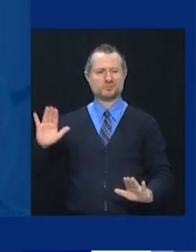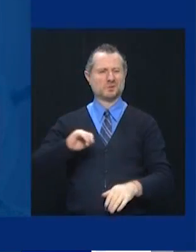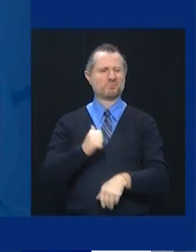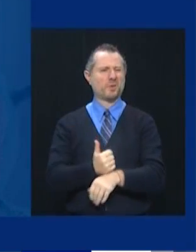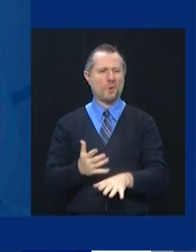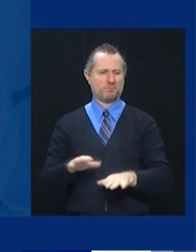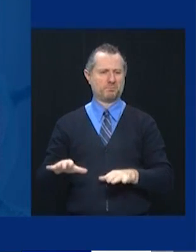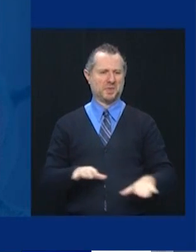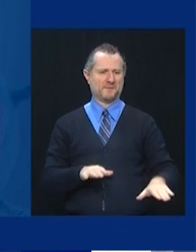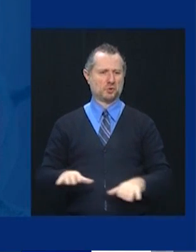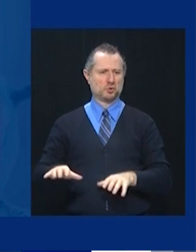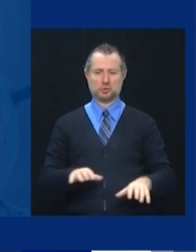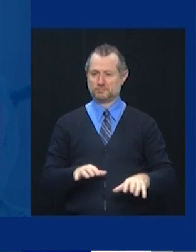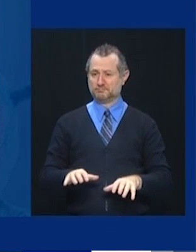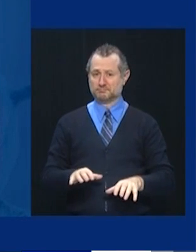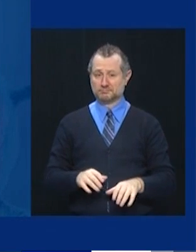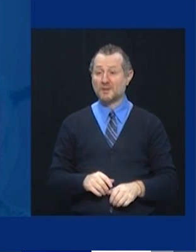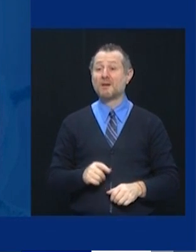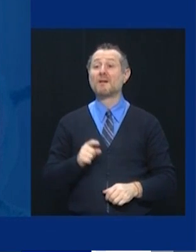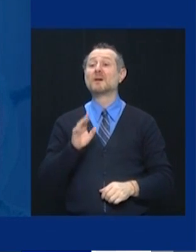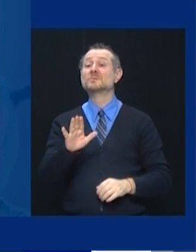COVID-19. Your behavior matters.